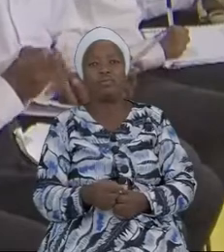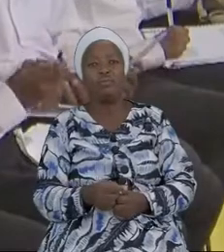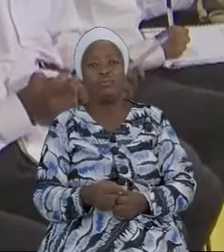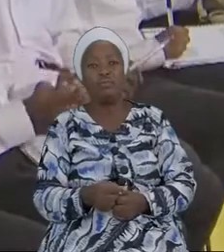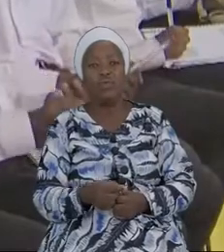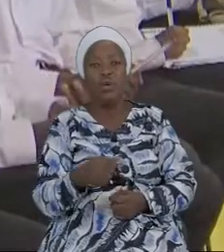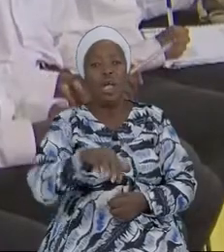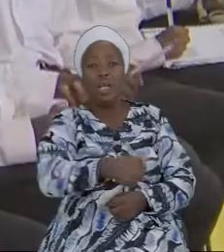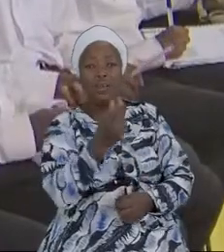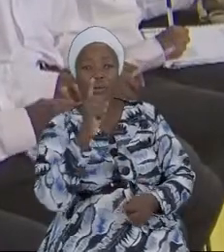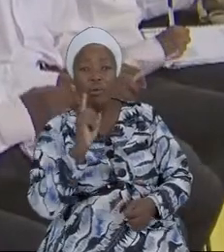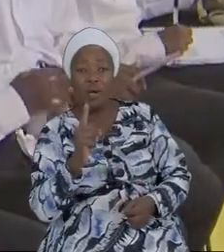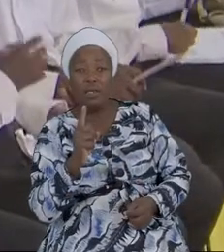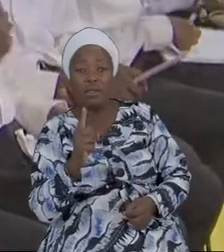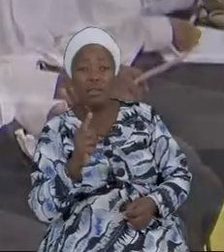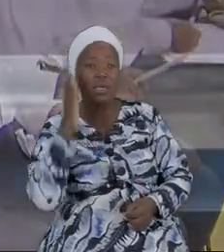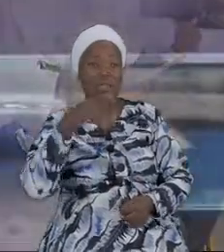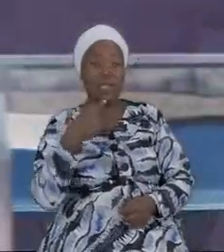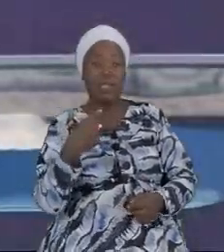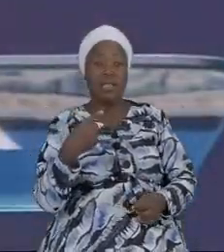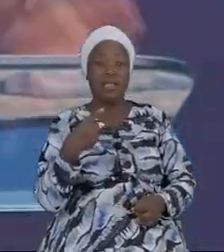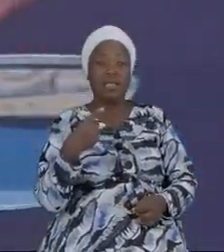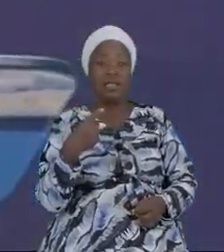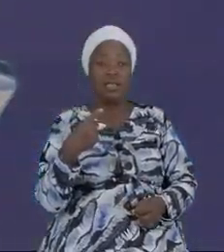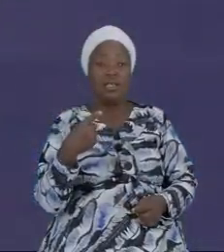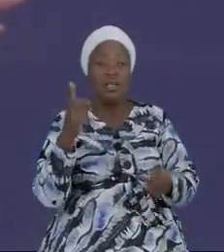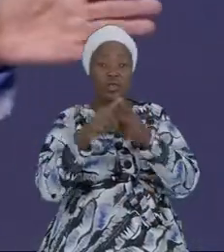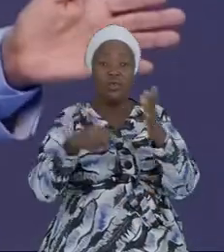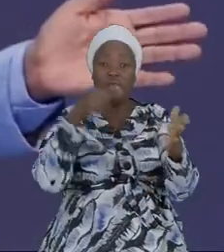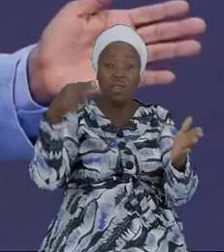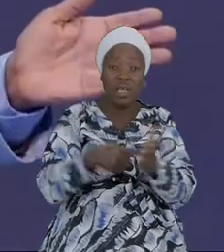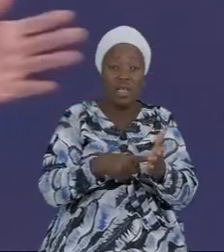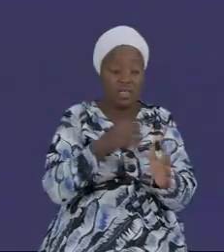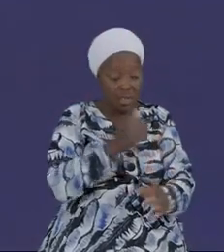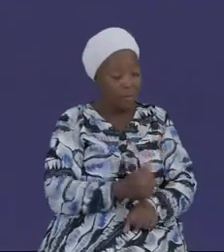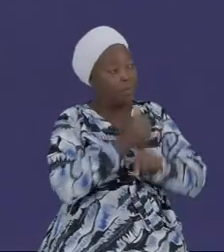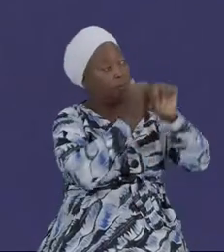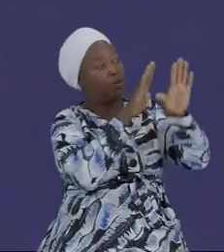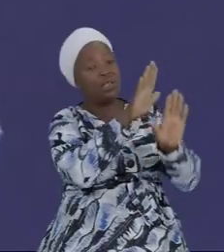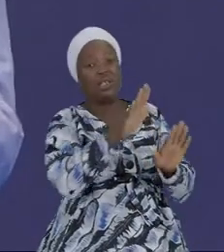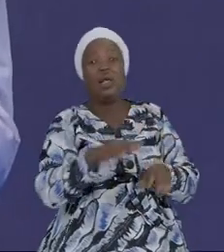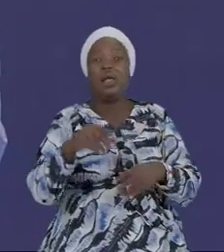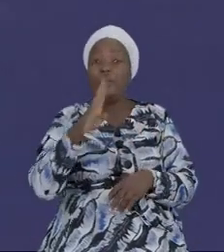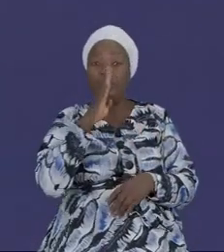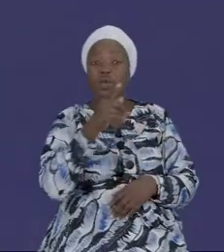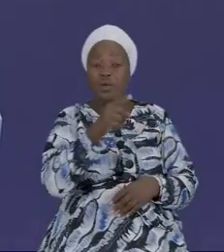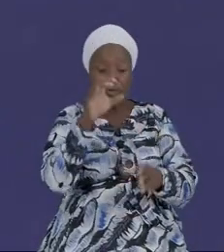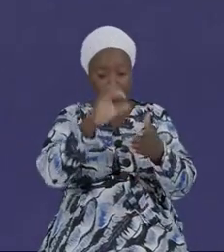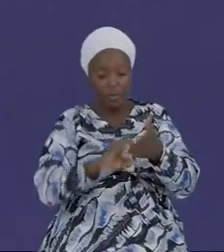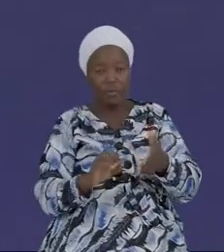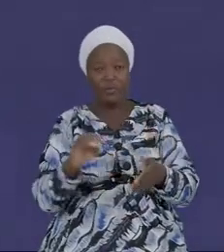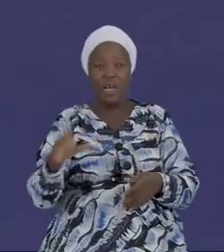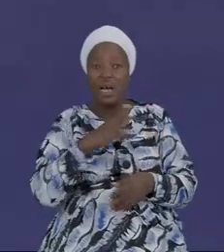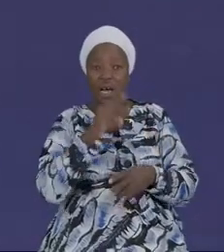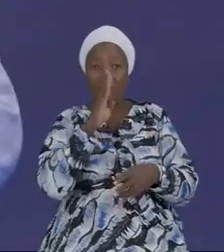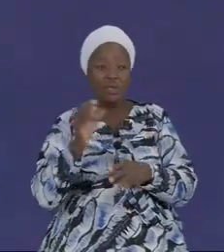Yeah. Whosoever shall say unto this mountain, be thou removed and